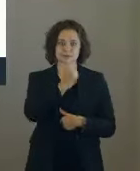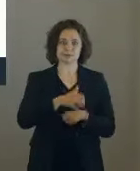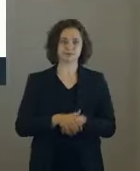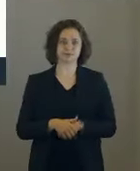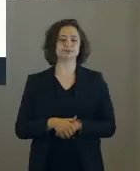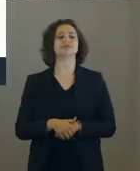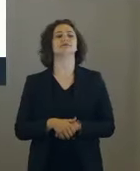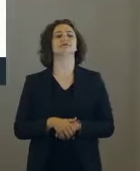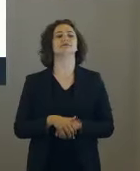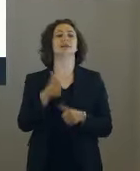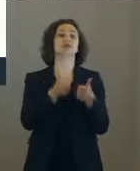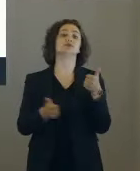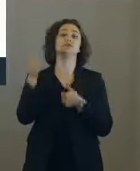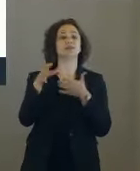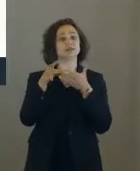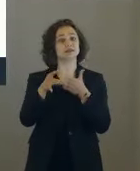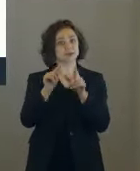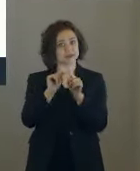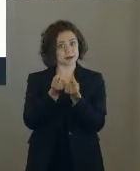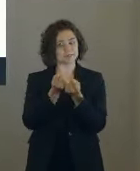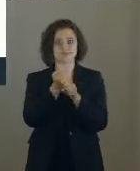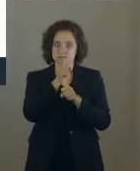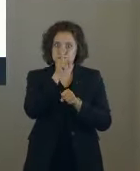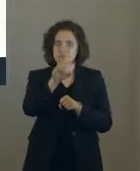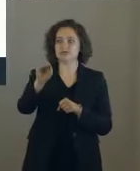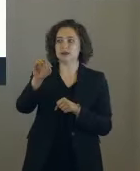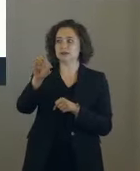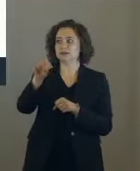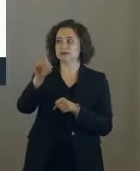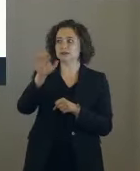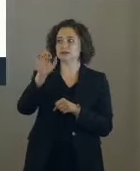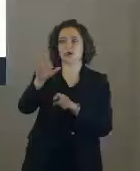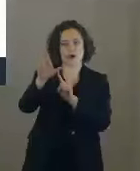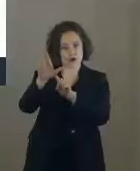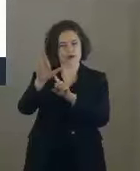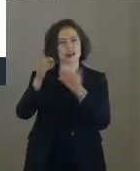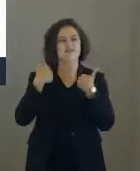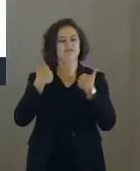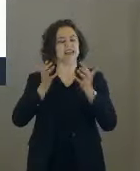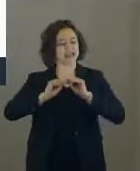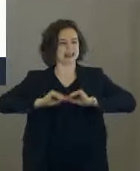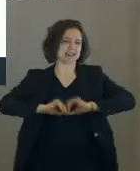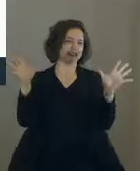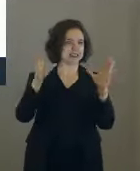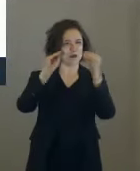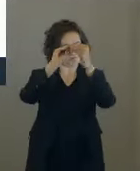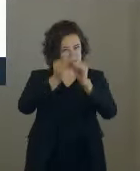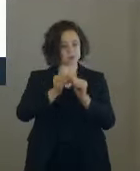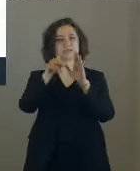the executive leadership team has made it a goal to ensure MDCR has clear and transparent metrics, policies, and